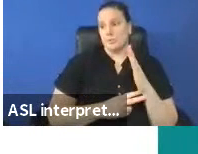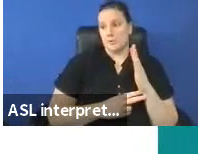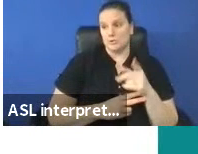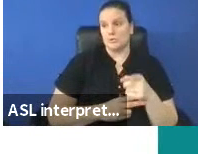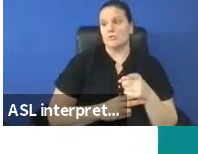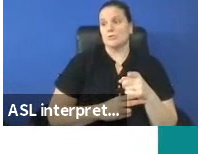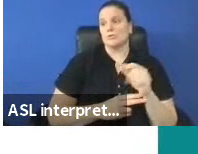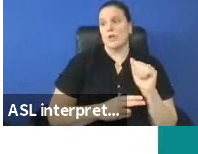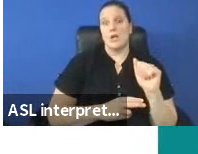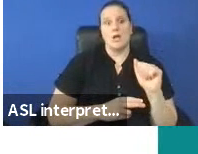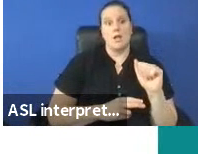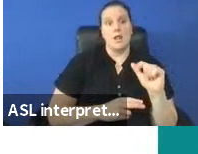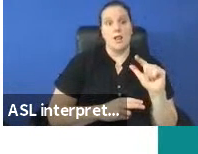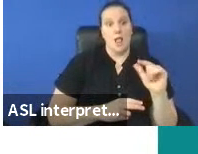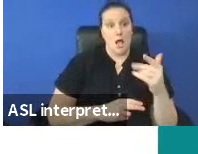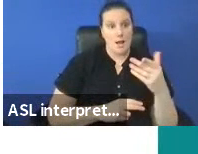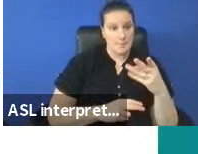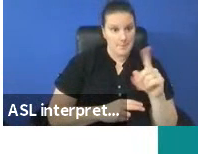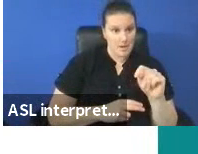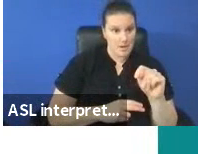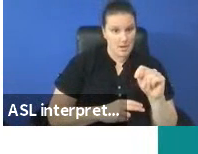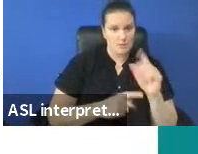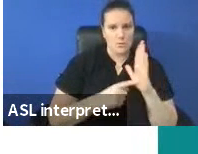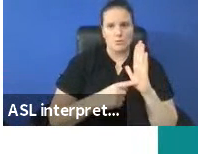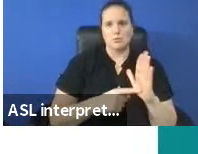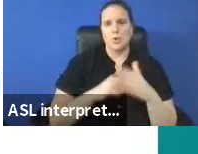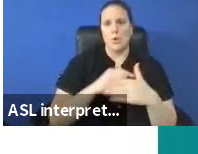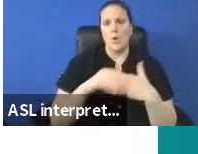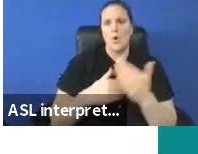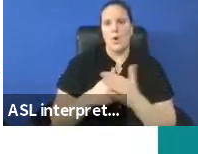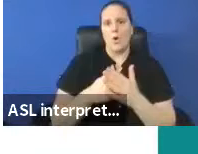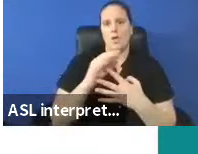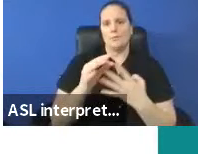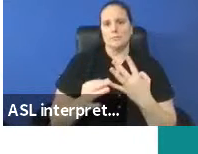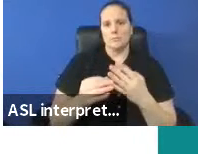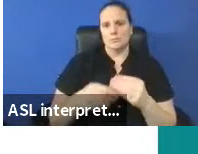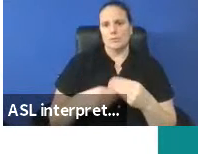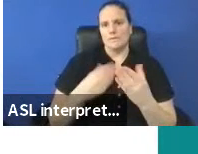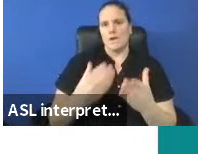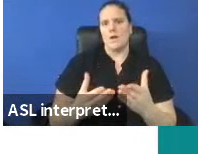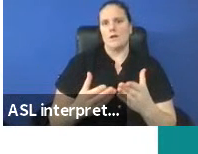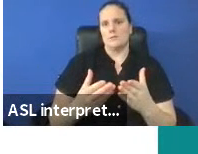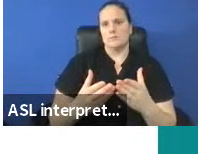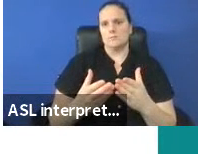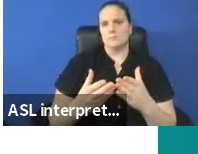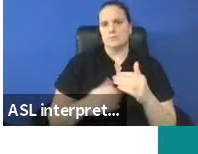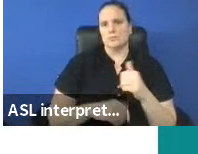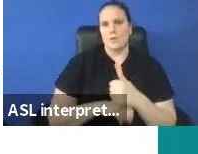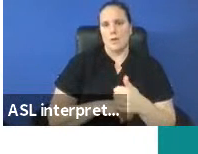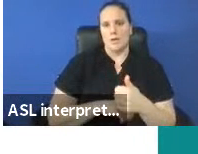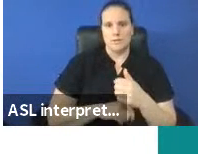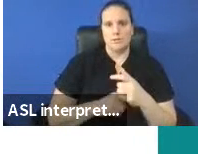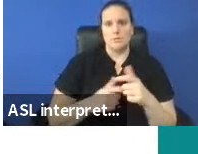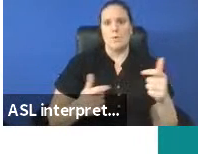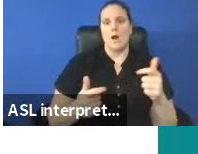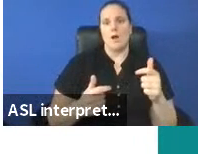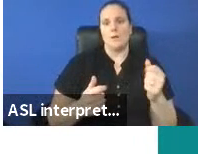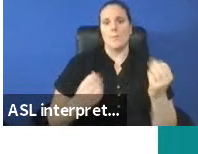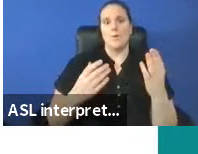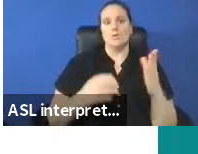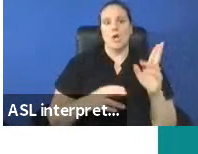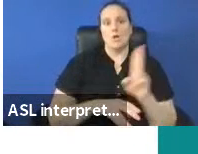alignment. I just want to point out that all options provide the dedicated transit way and a wide multi-use